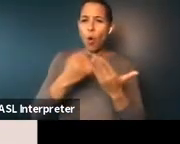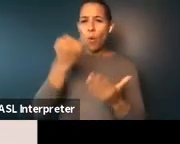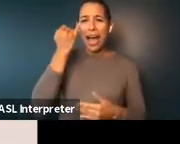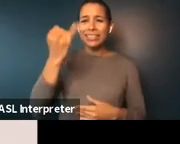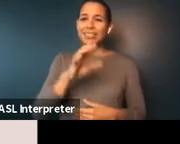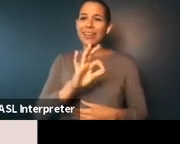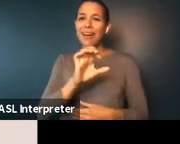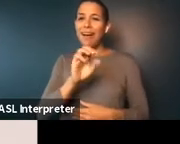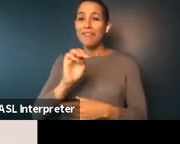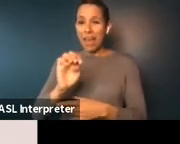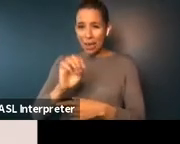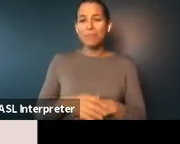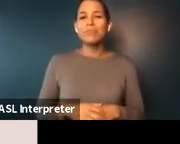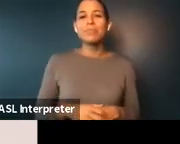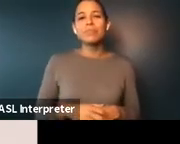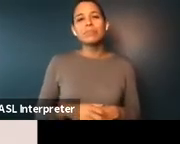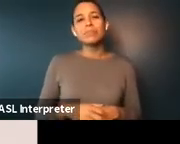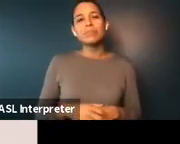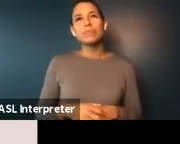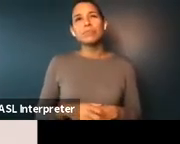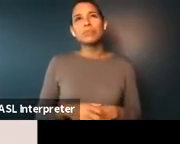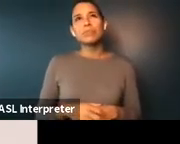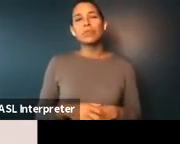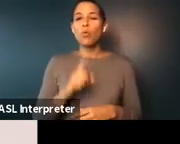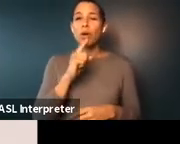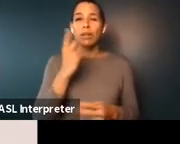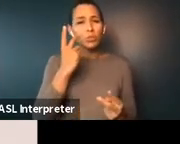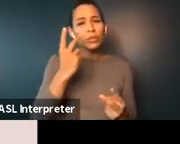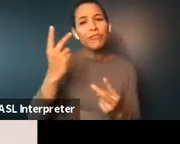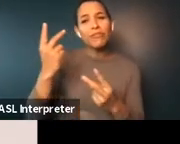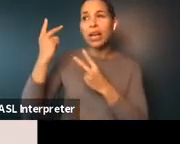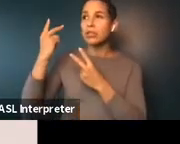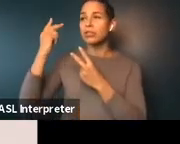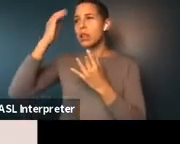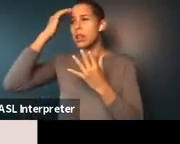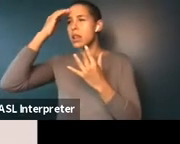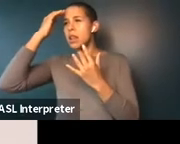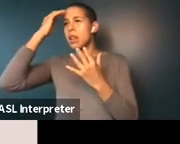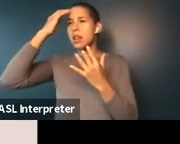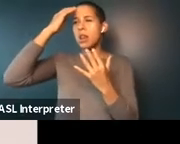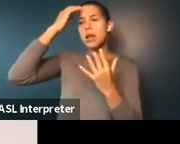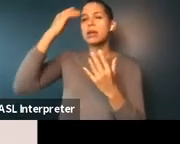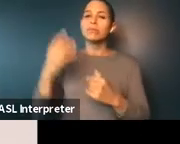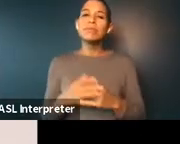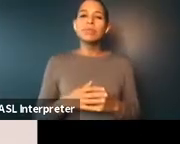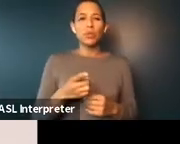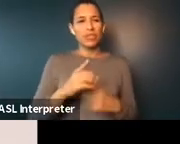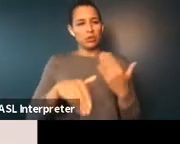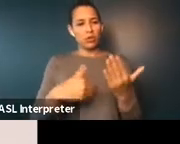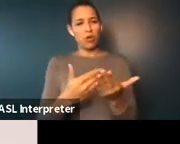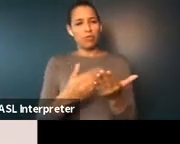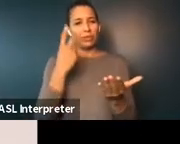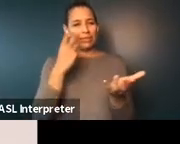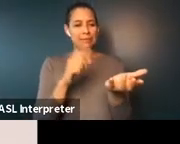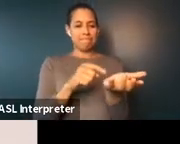them is reflection and refraction and multiplicity. So this prism, so this,